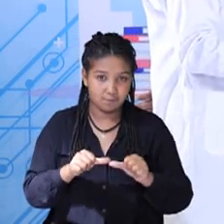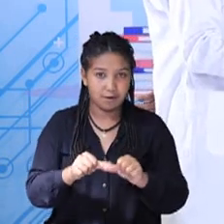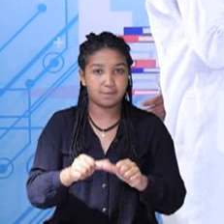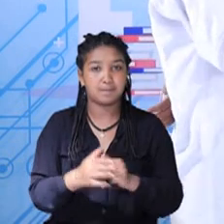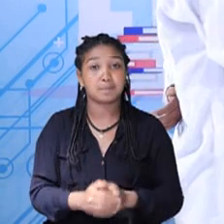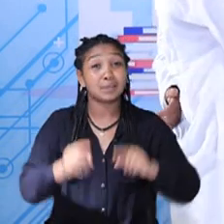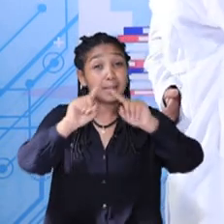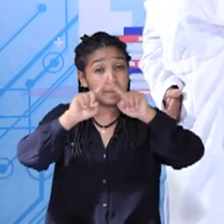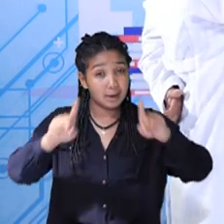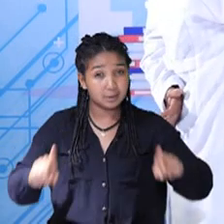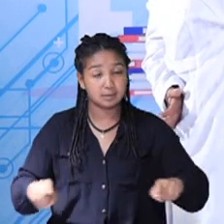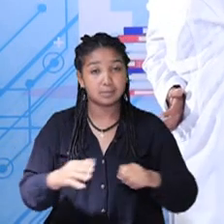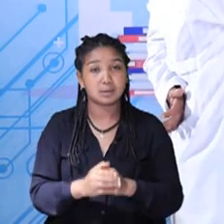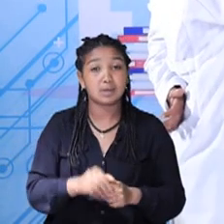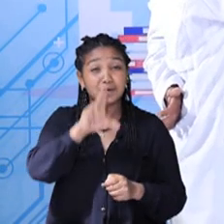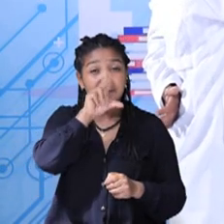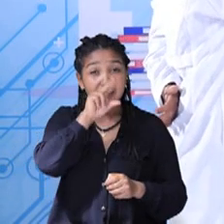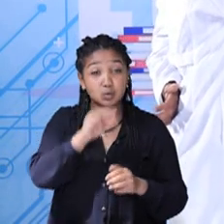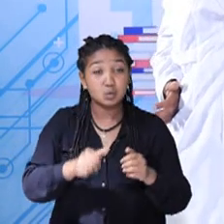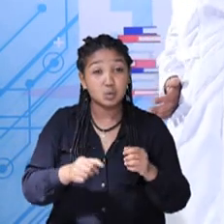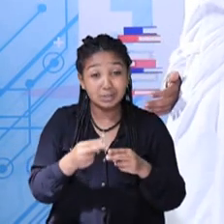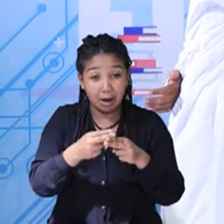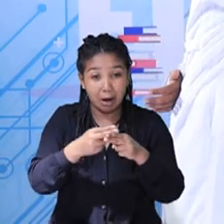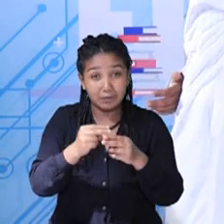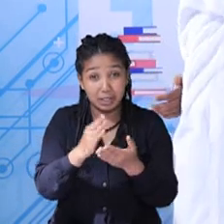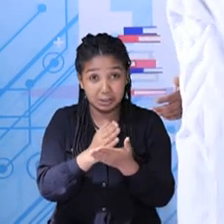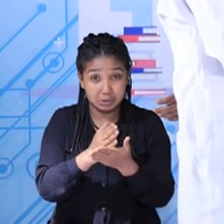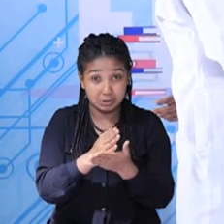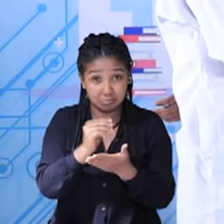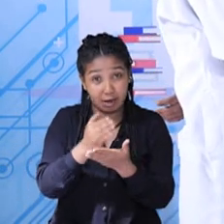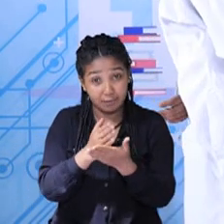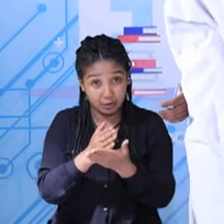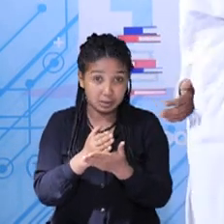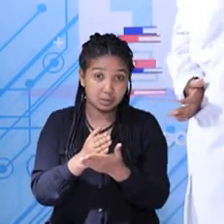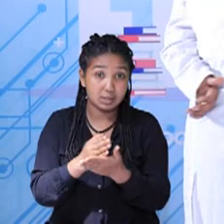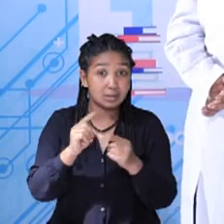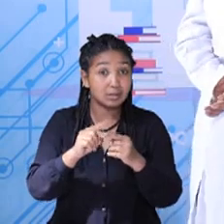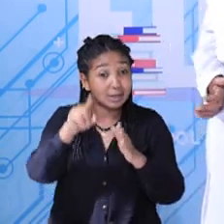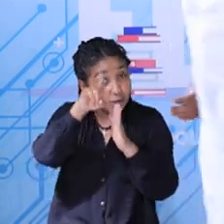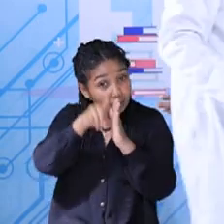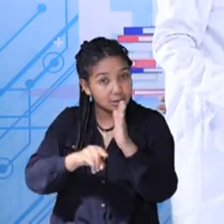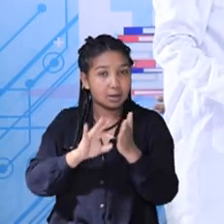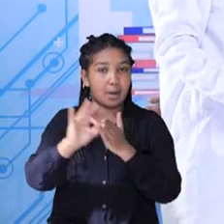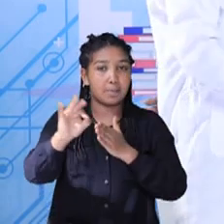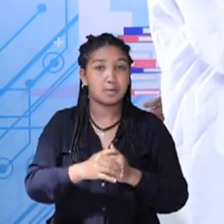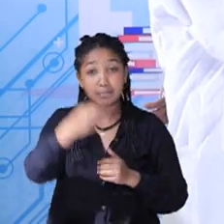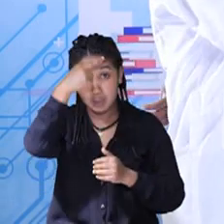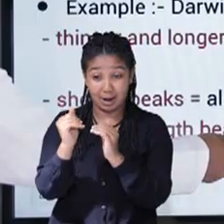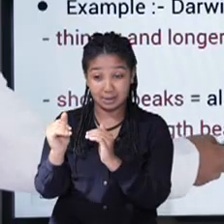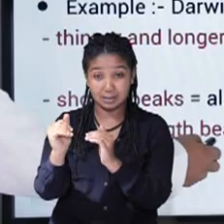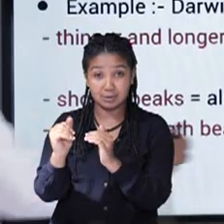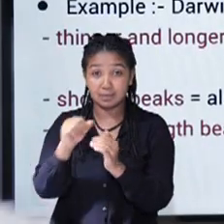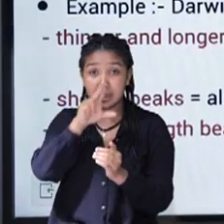survived. But finches with average beak lengths, they decreased in number